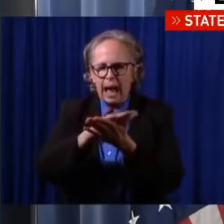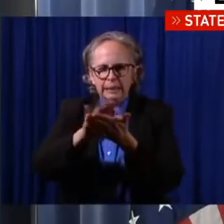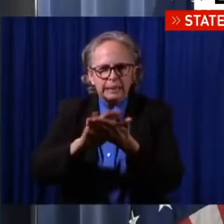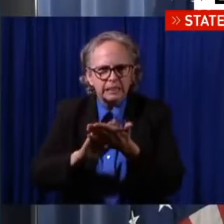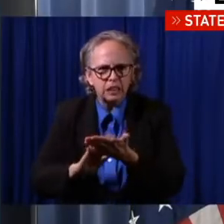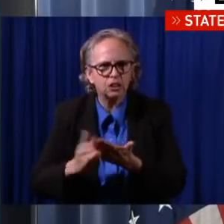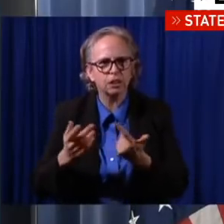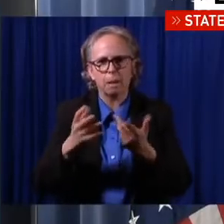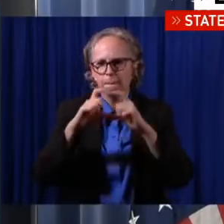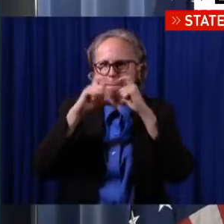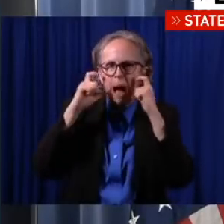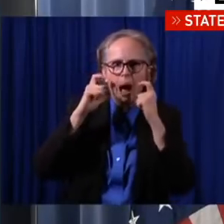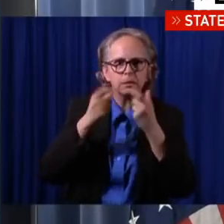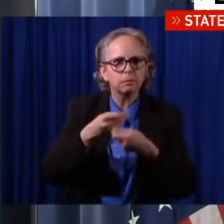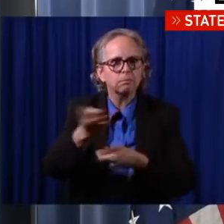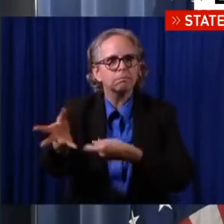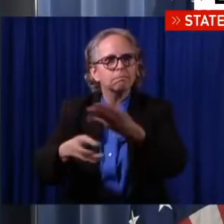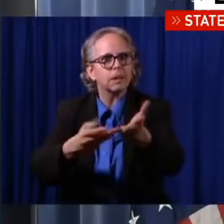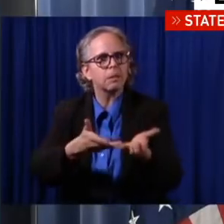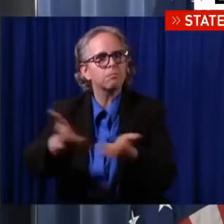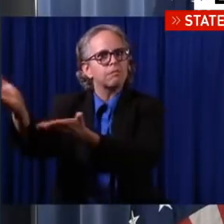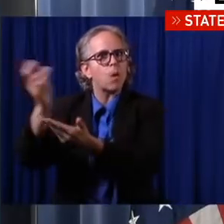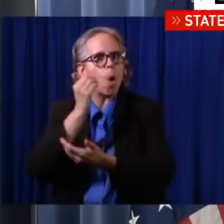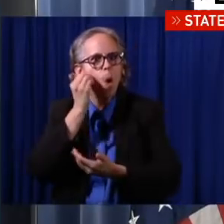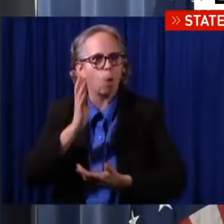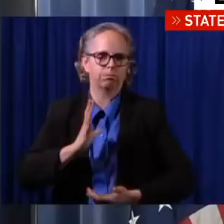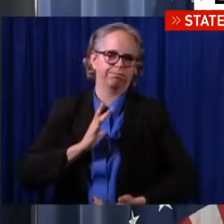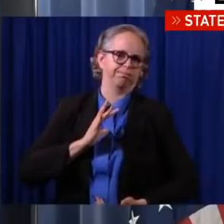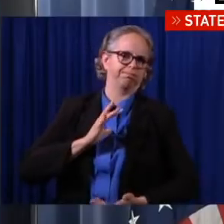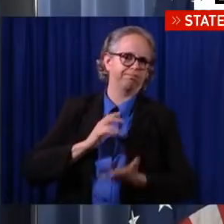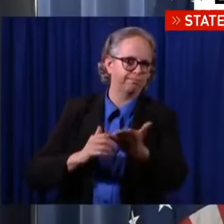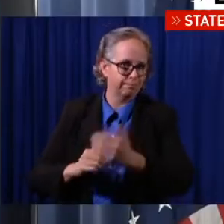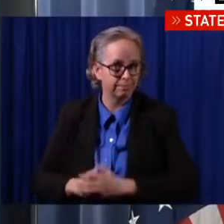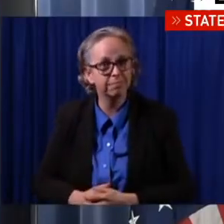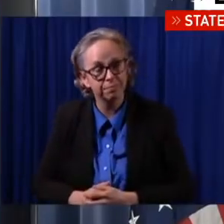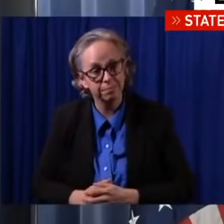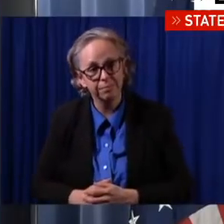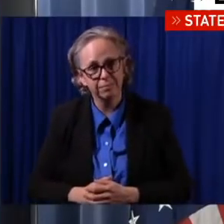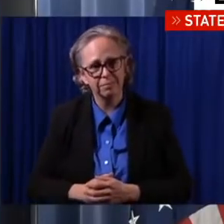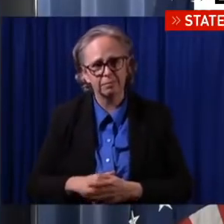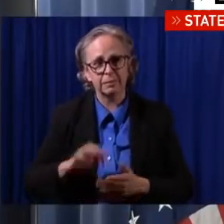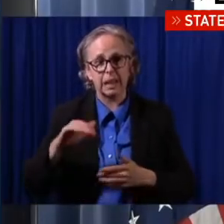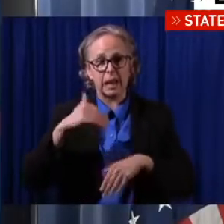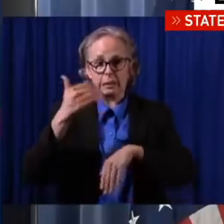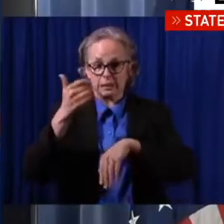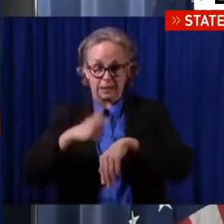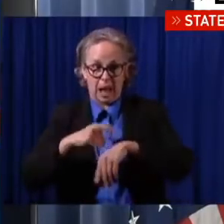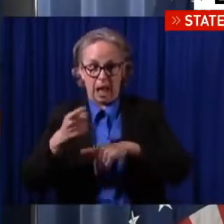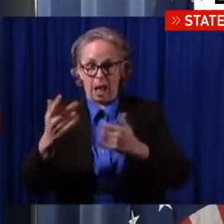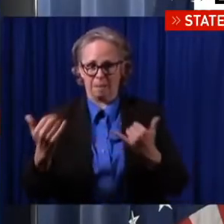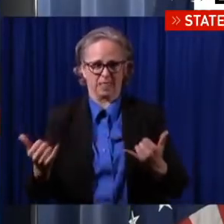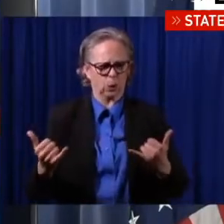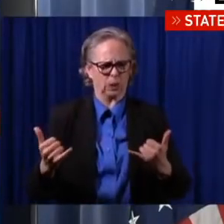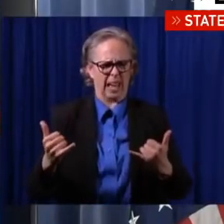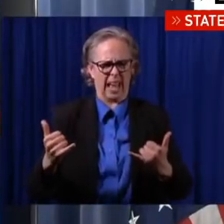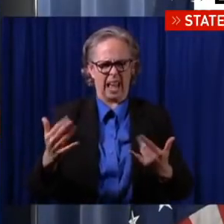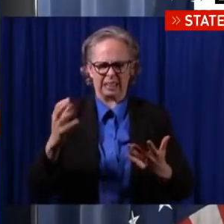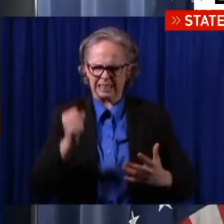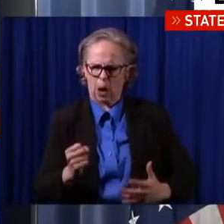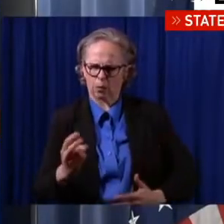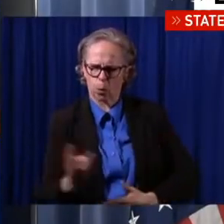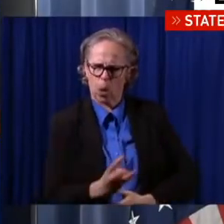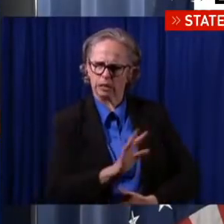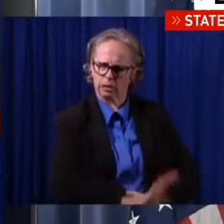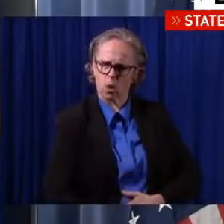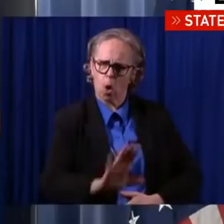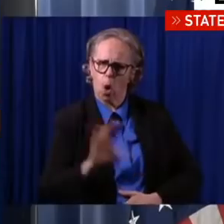them. The next round of pop-up testing is today in Southwest Ohio. So starting this